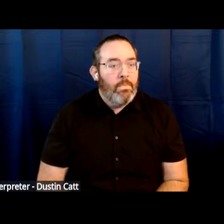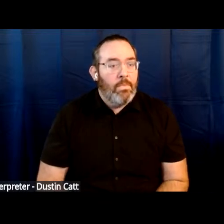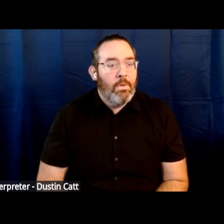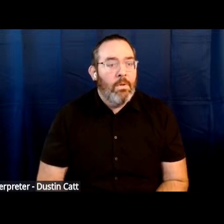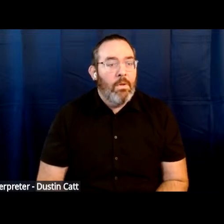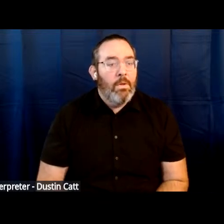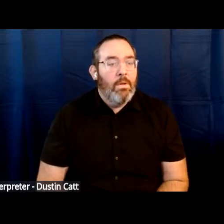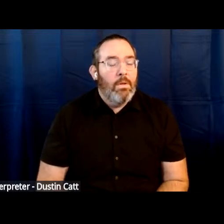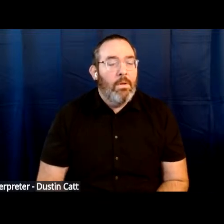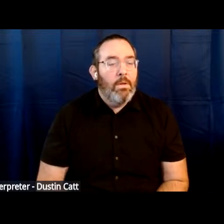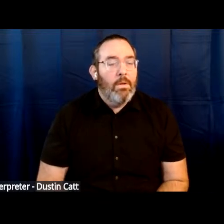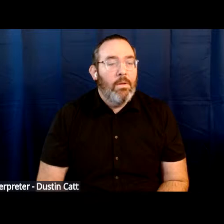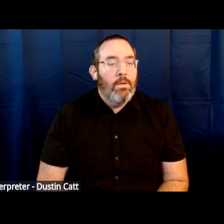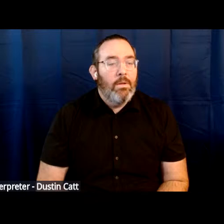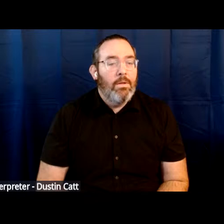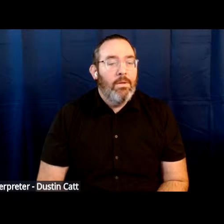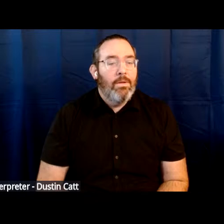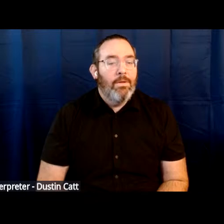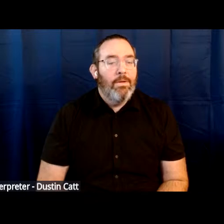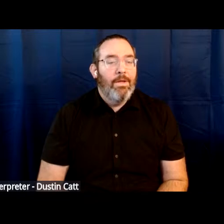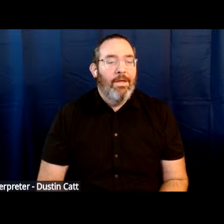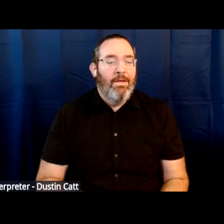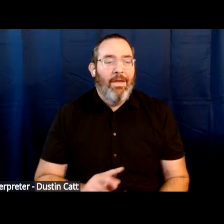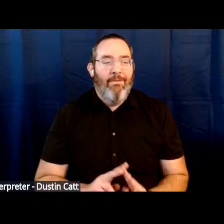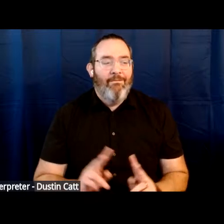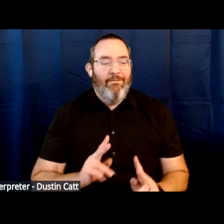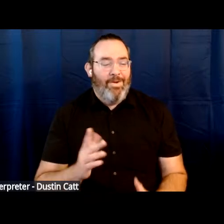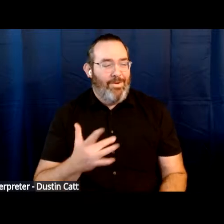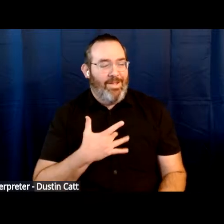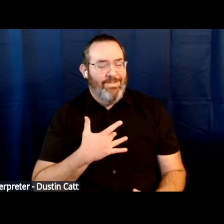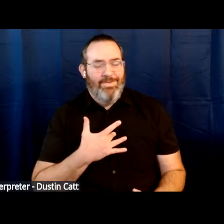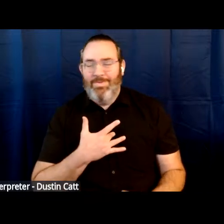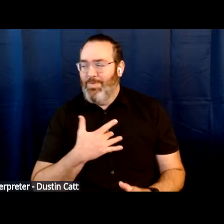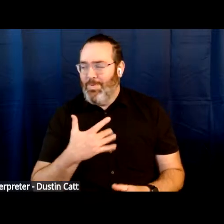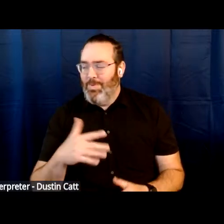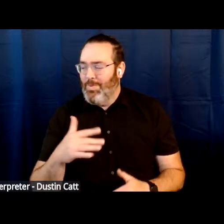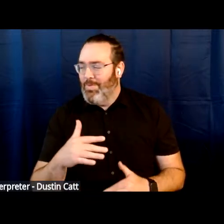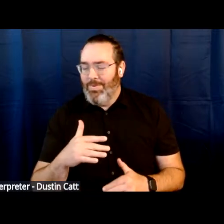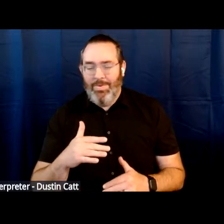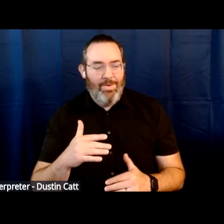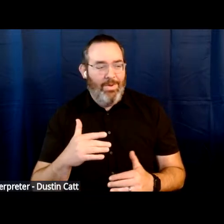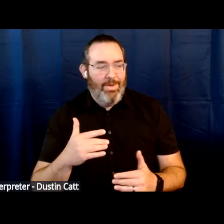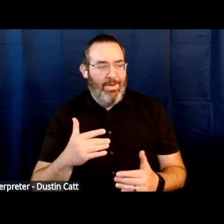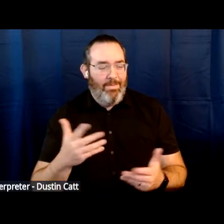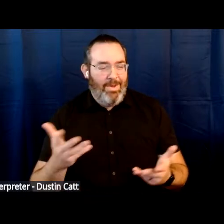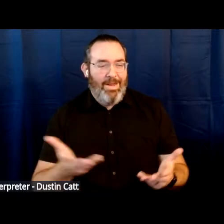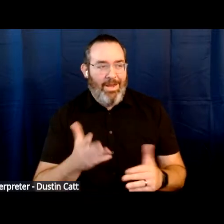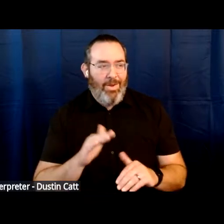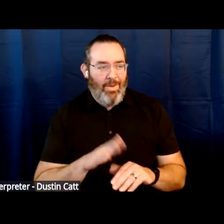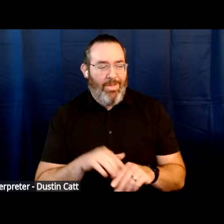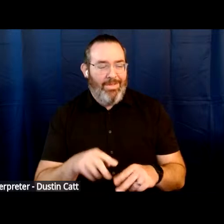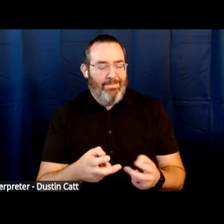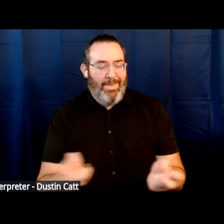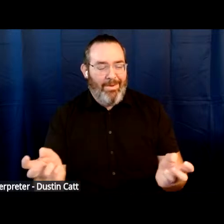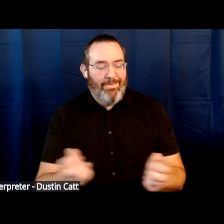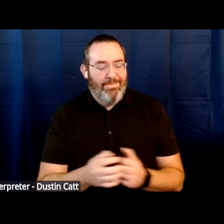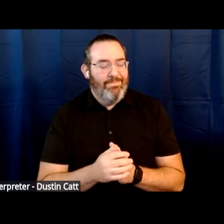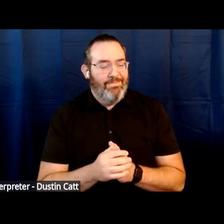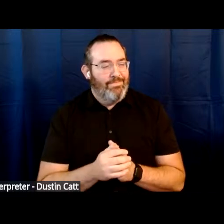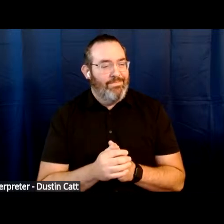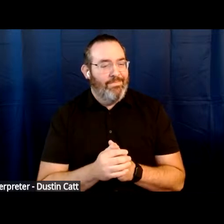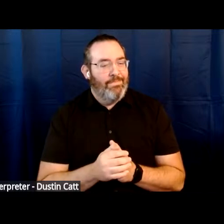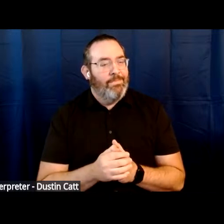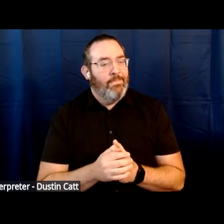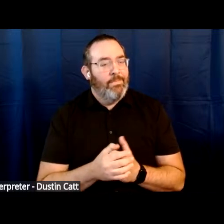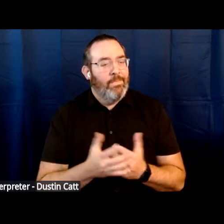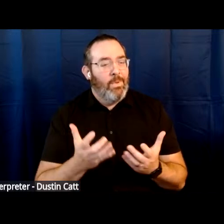I'm very moved being on this this panel. And I'd like to just